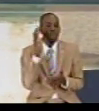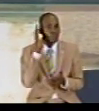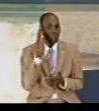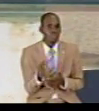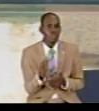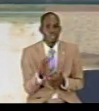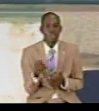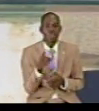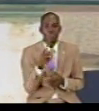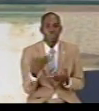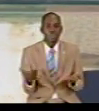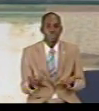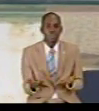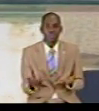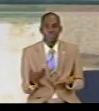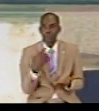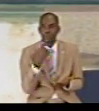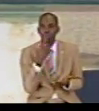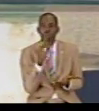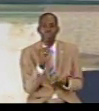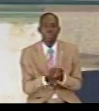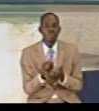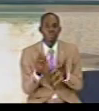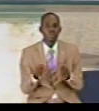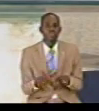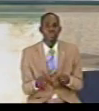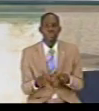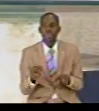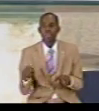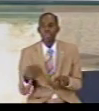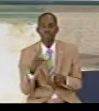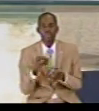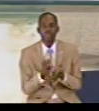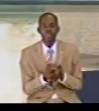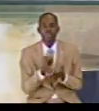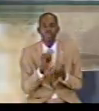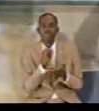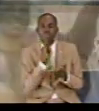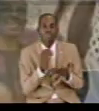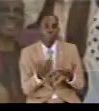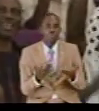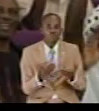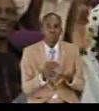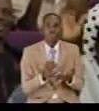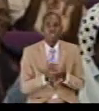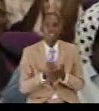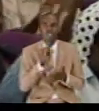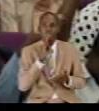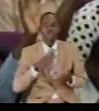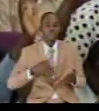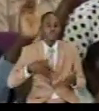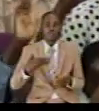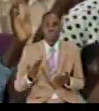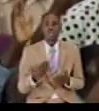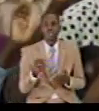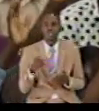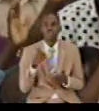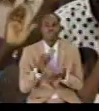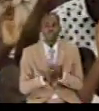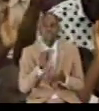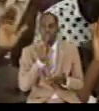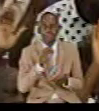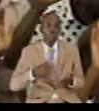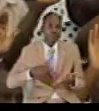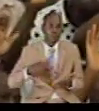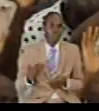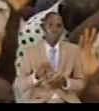there? Whosoever will, I said, is she there? Whosoever will, are you